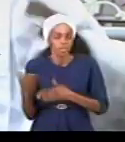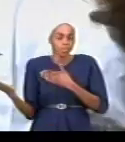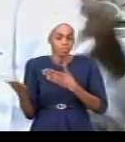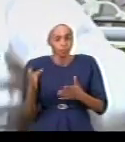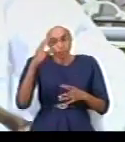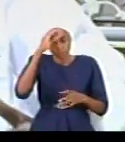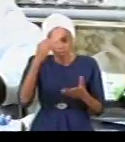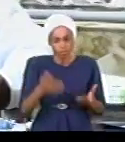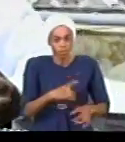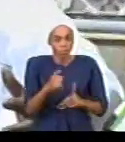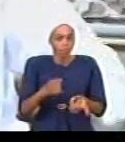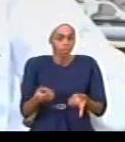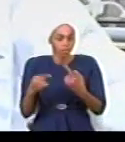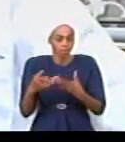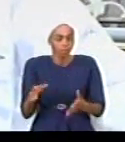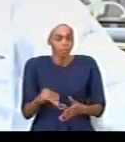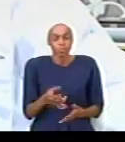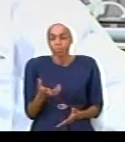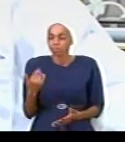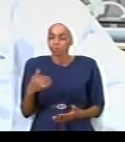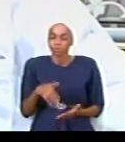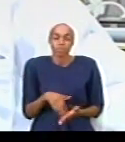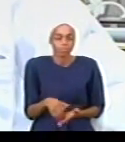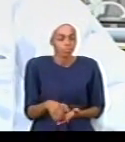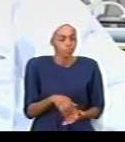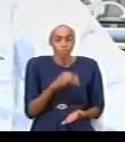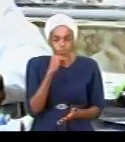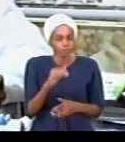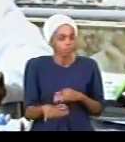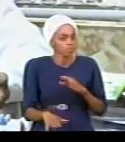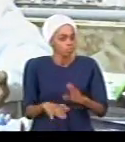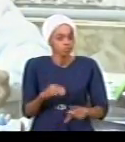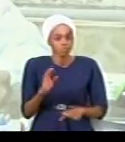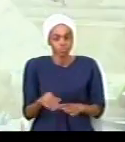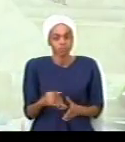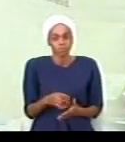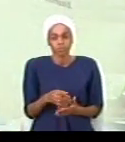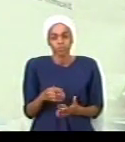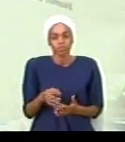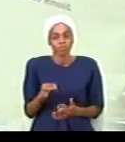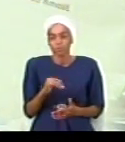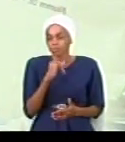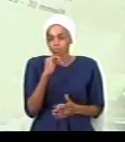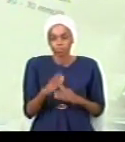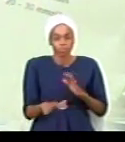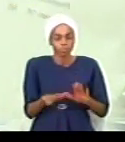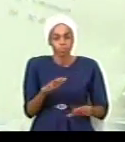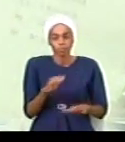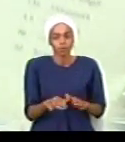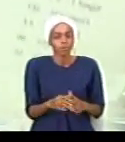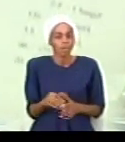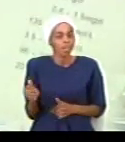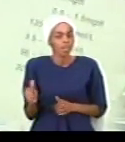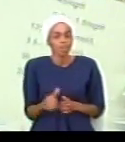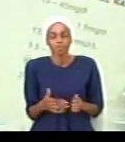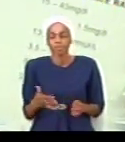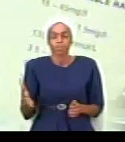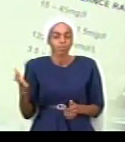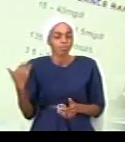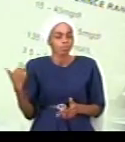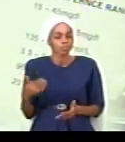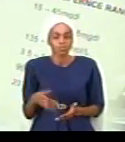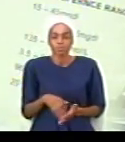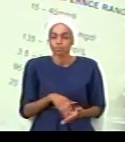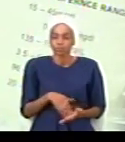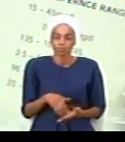means he was swollen up. Hemoglobin level was low. Everything was down. Turn around, the creatinine was very high,